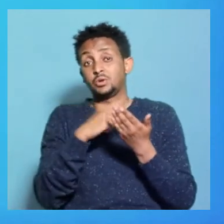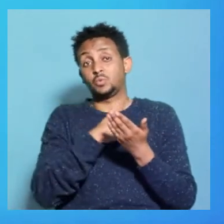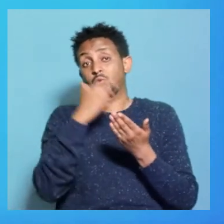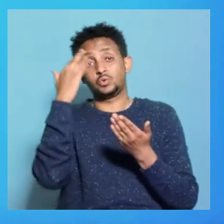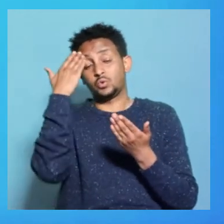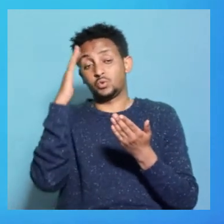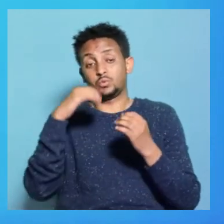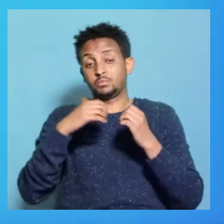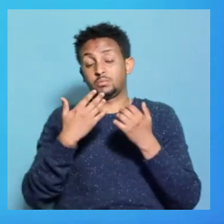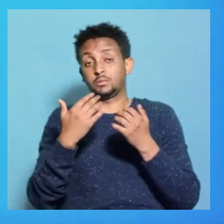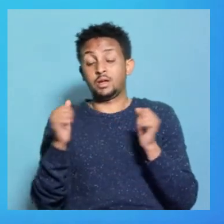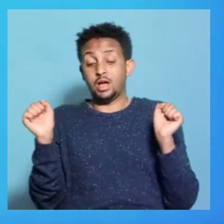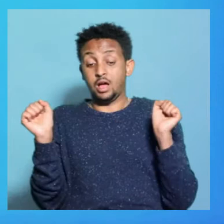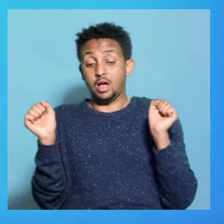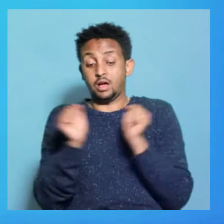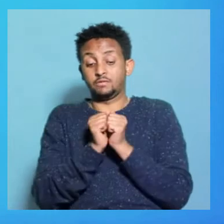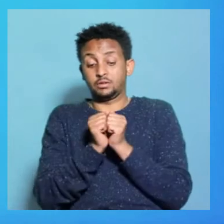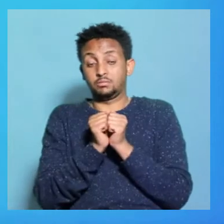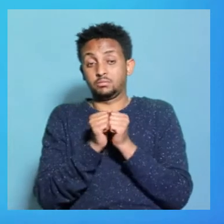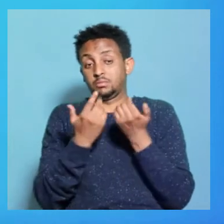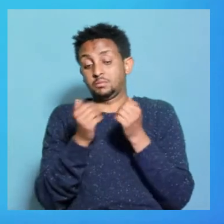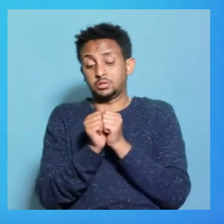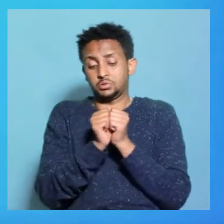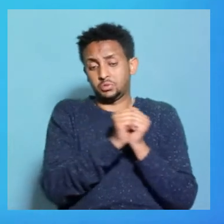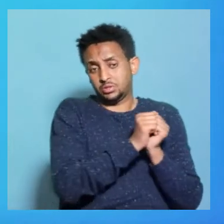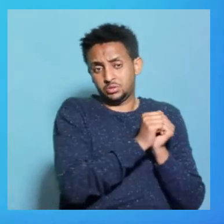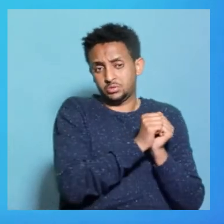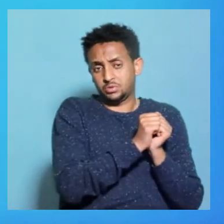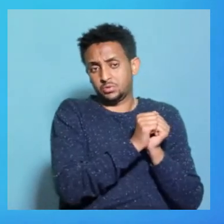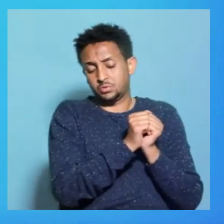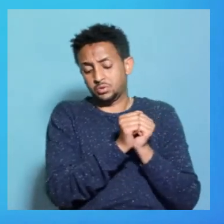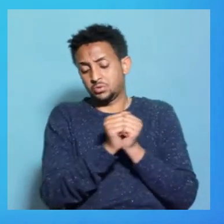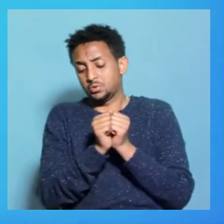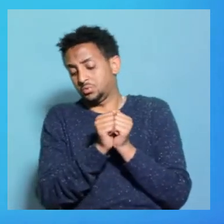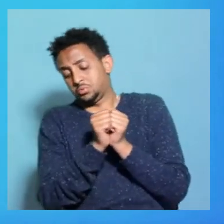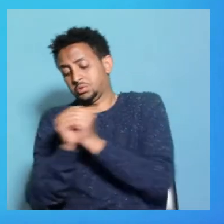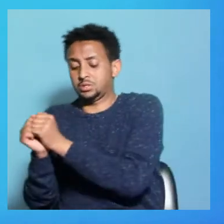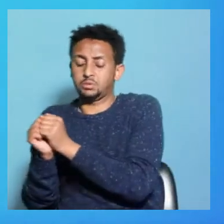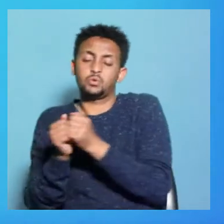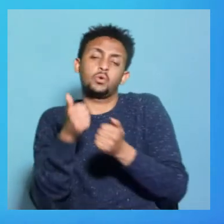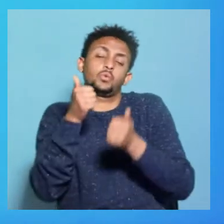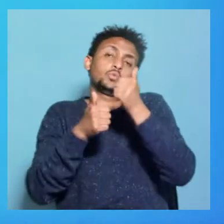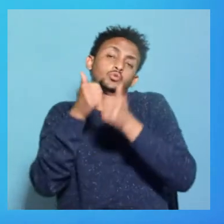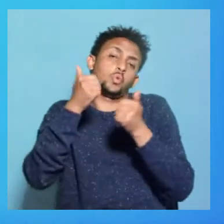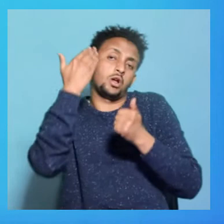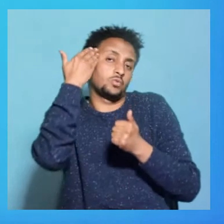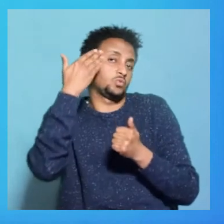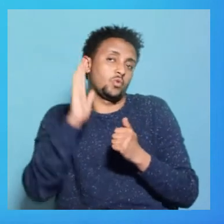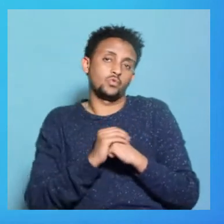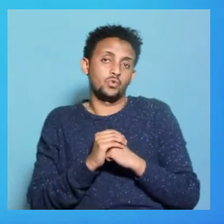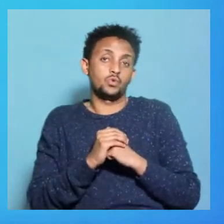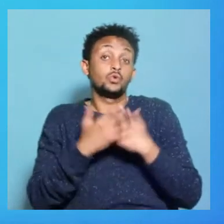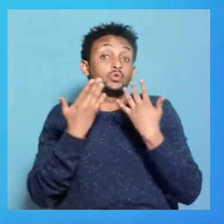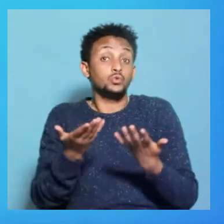together. If after collision, they might move to this direction altogether or to this direction, we don't know.